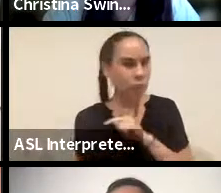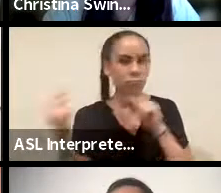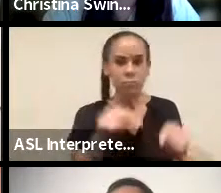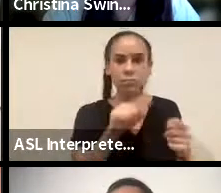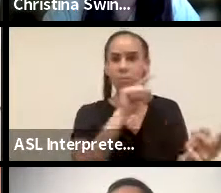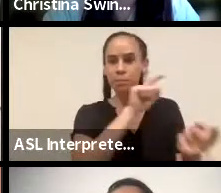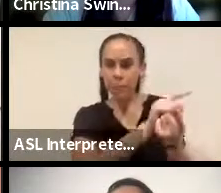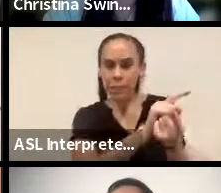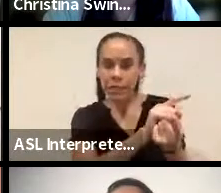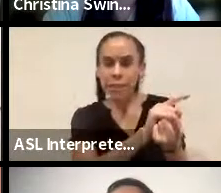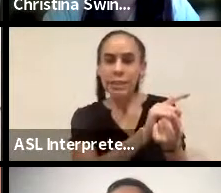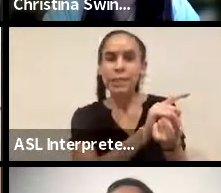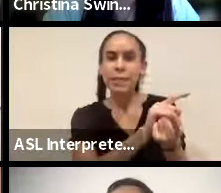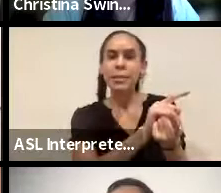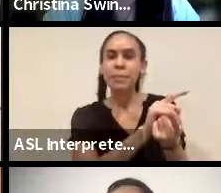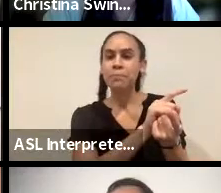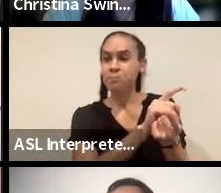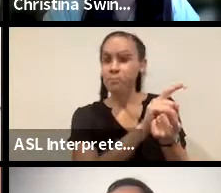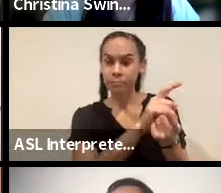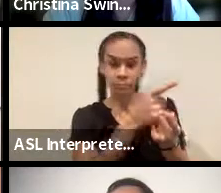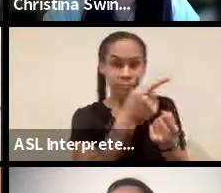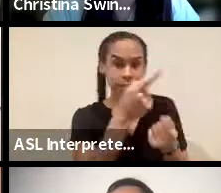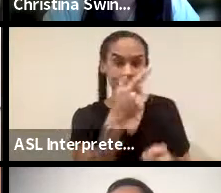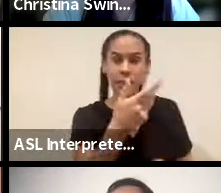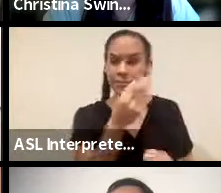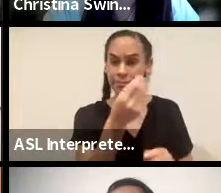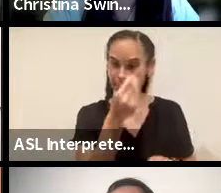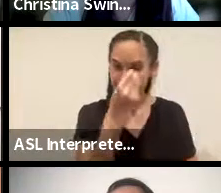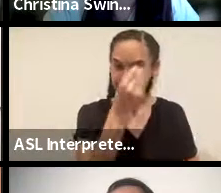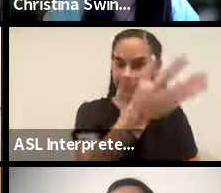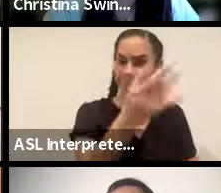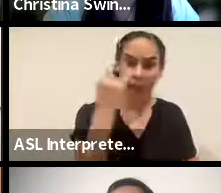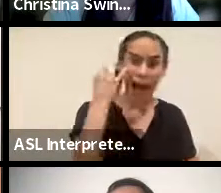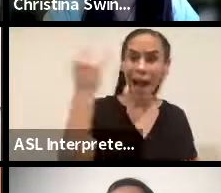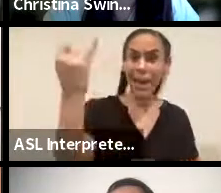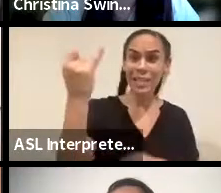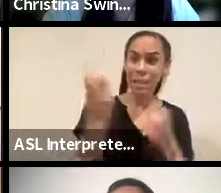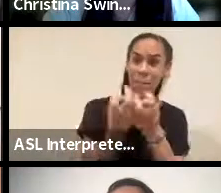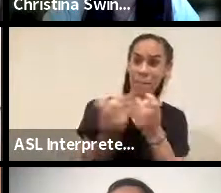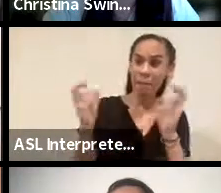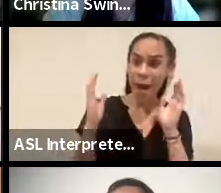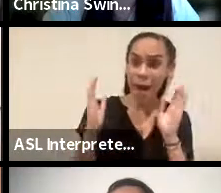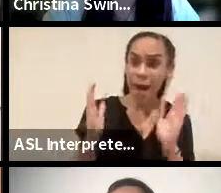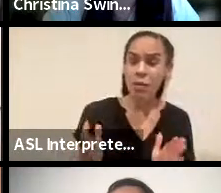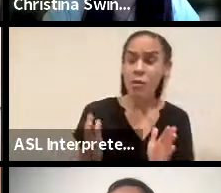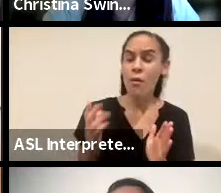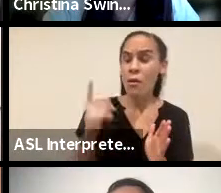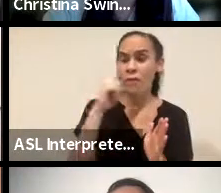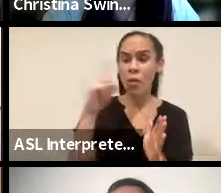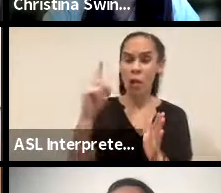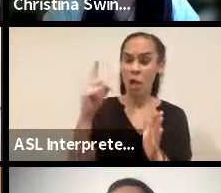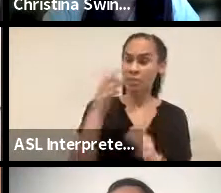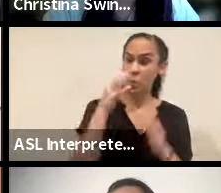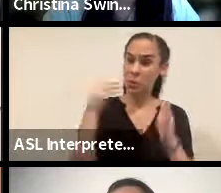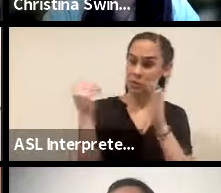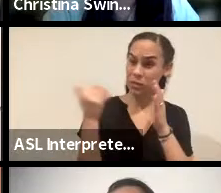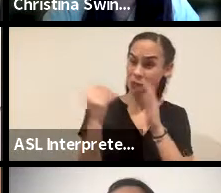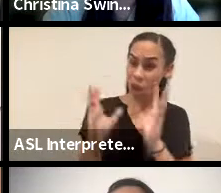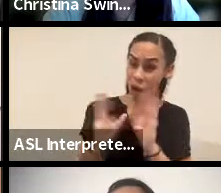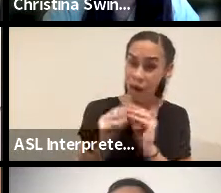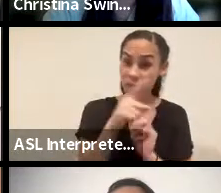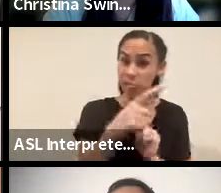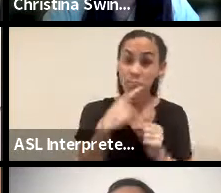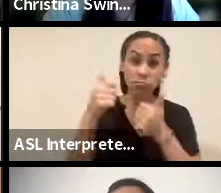them, pitched an idea in terms of a panel for an upcoming conference. They said, great.